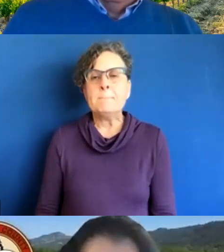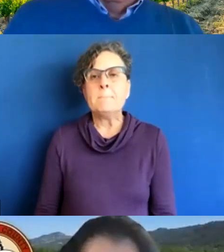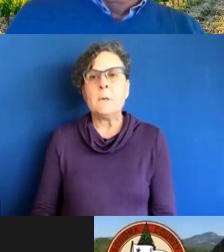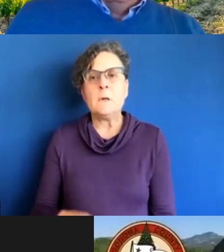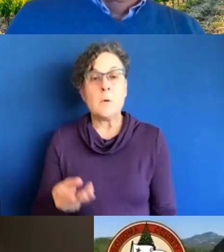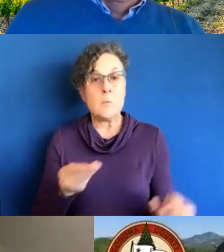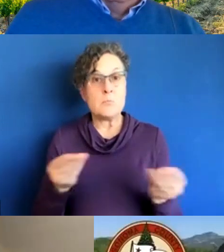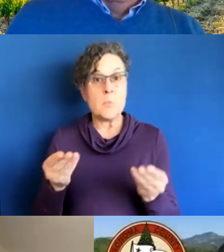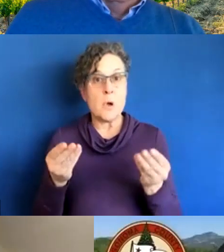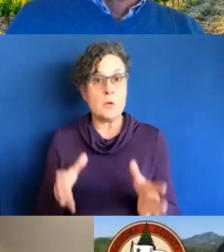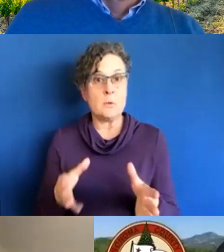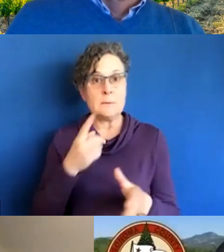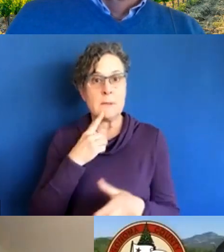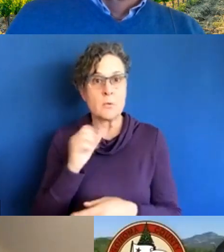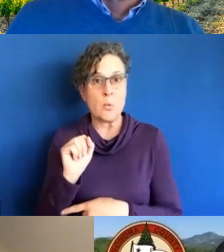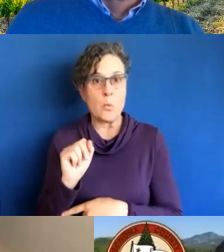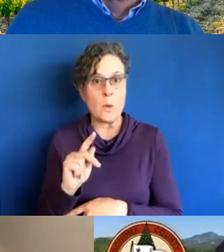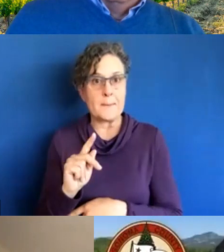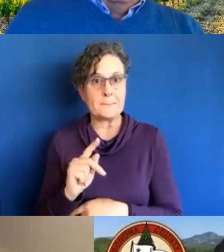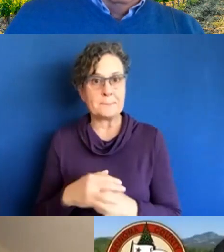Okay. A